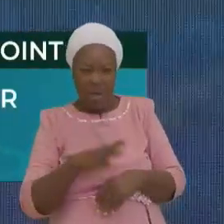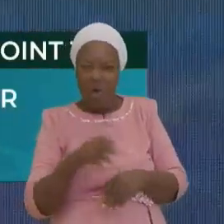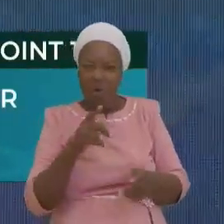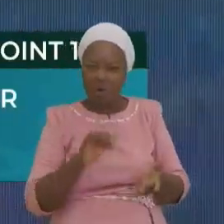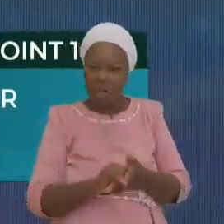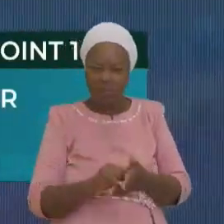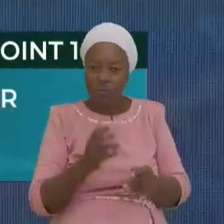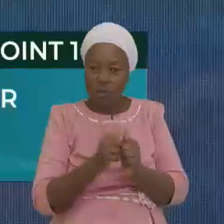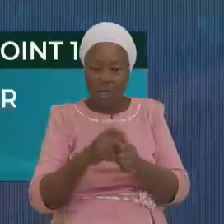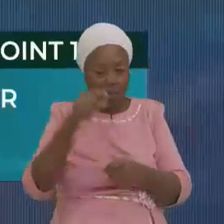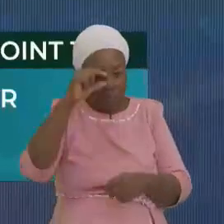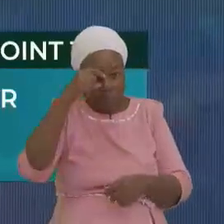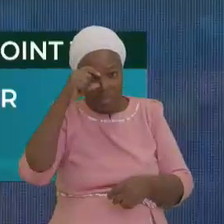microscope,